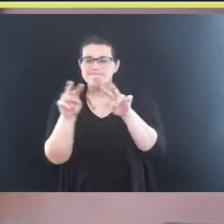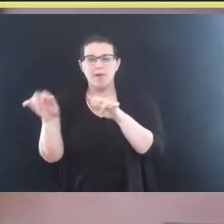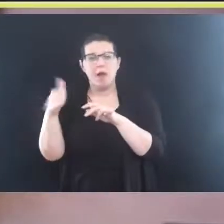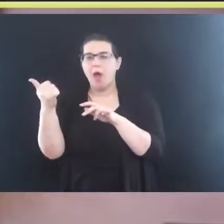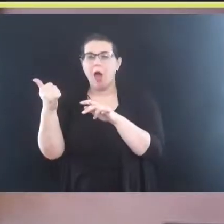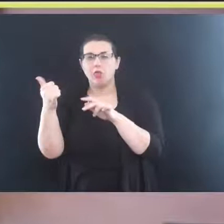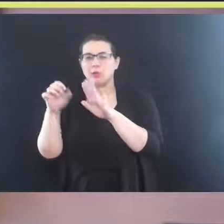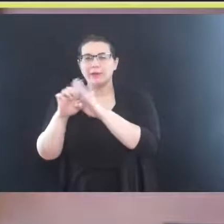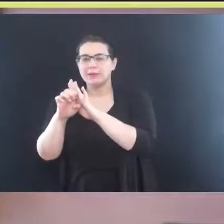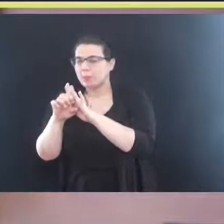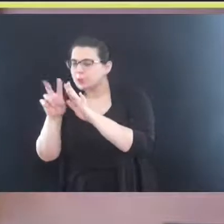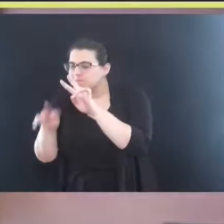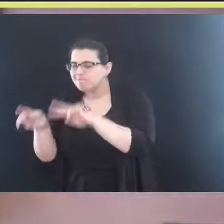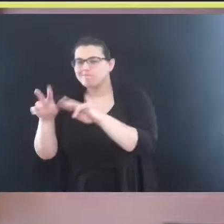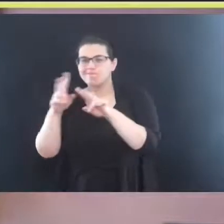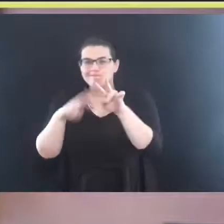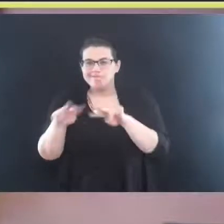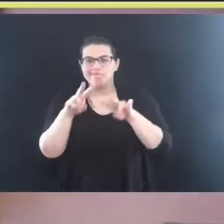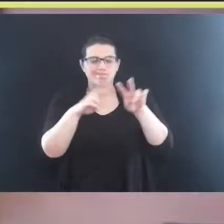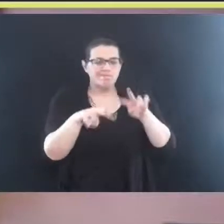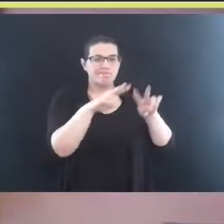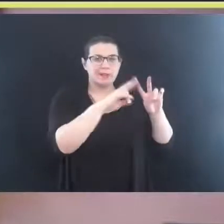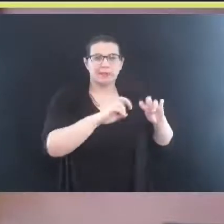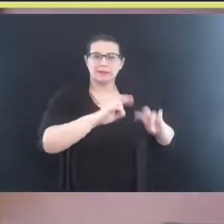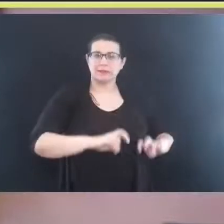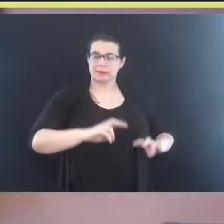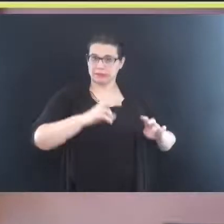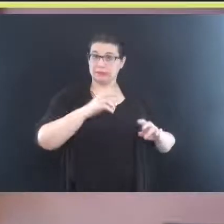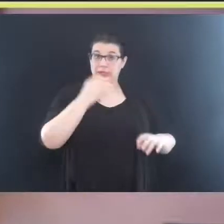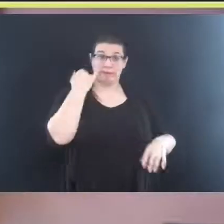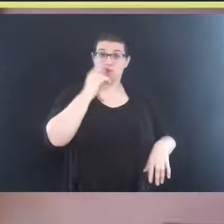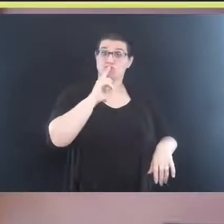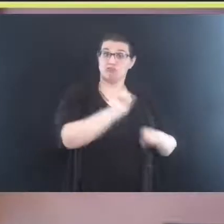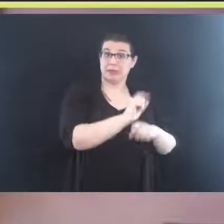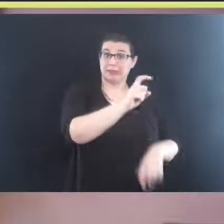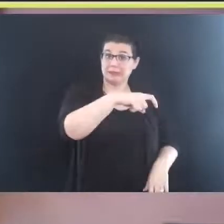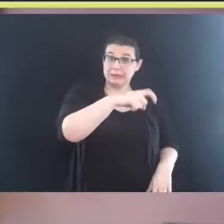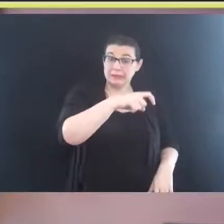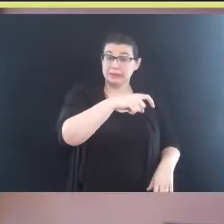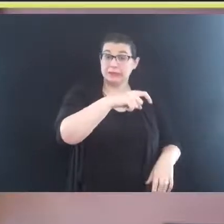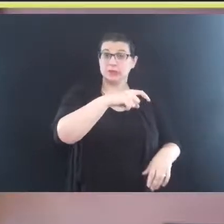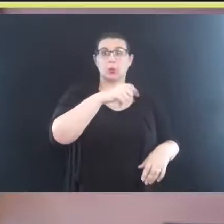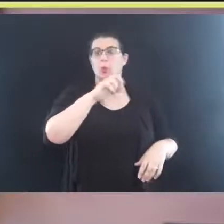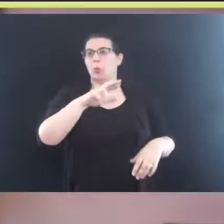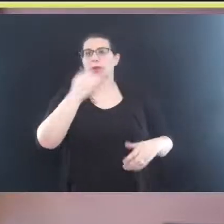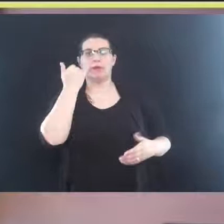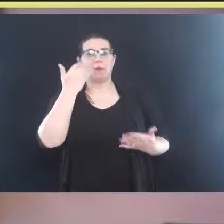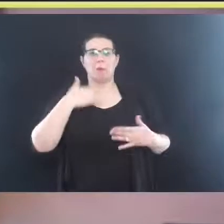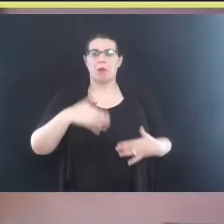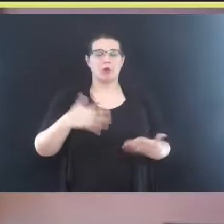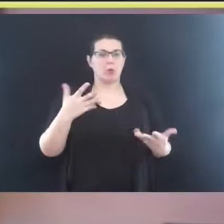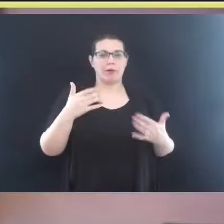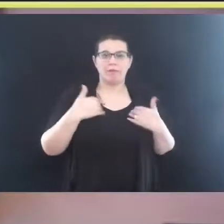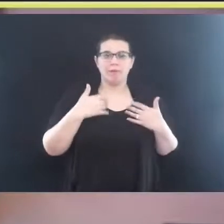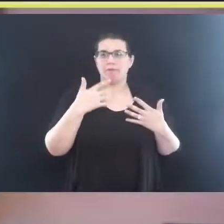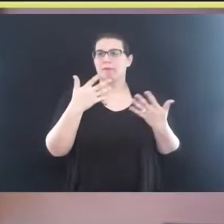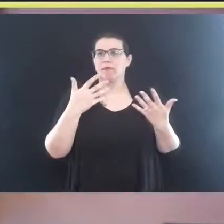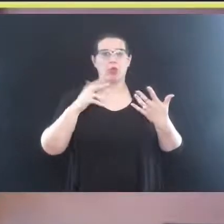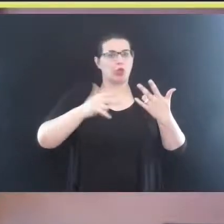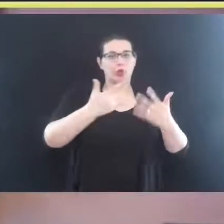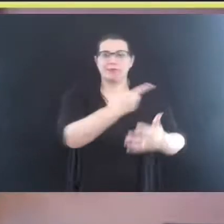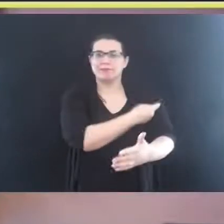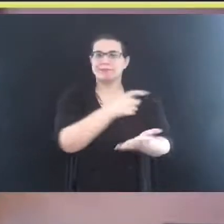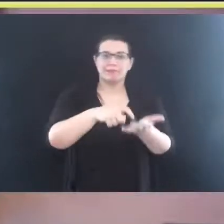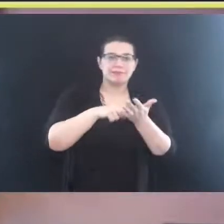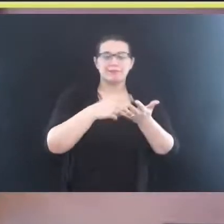then assess whether these people are really also immunosuppressed to give the third shot. And we'll